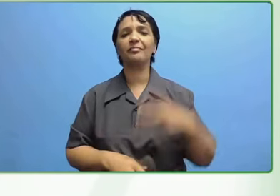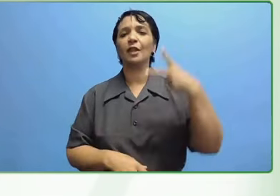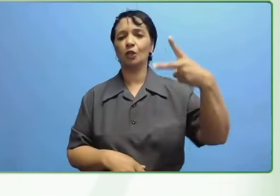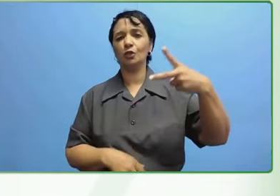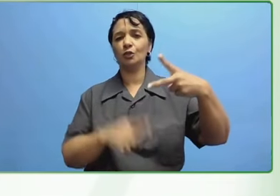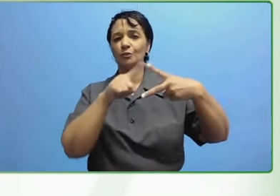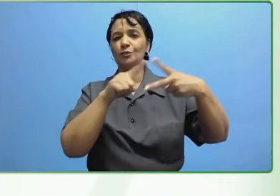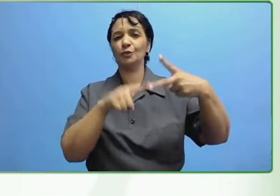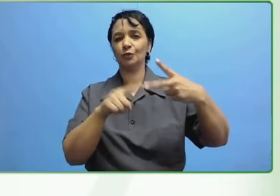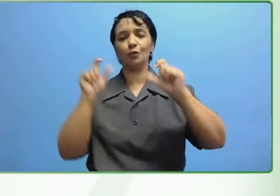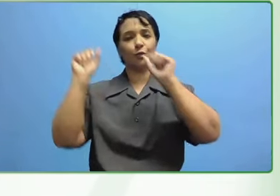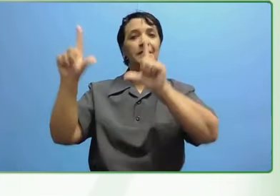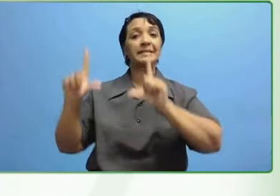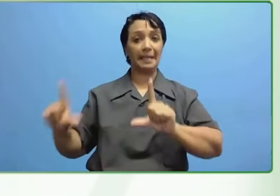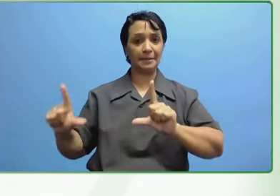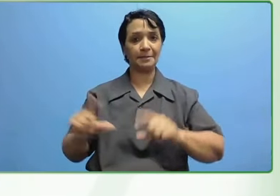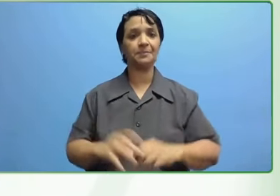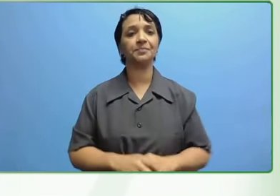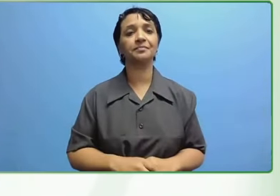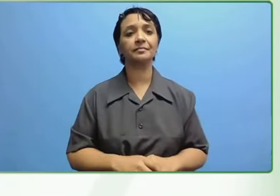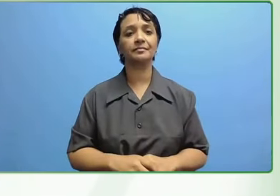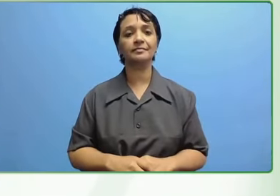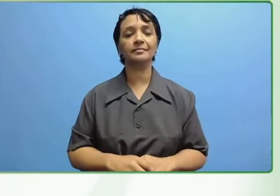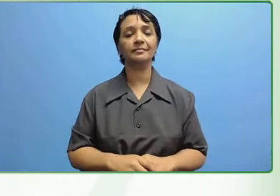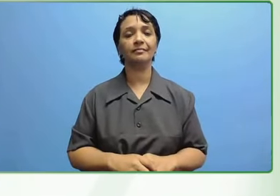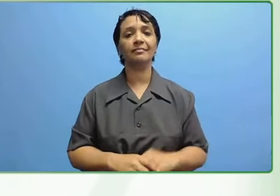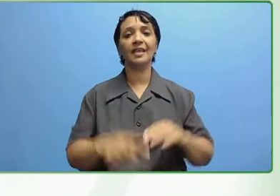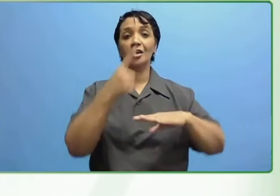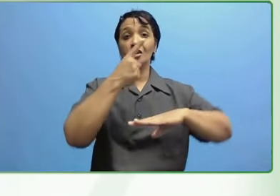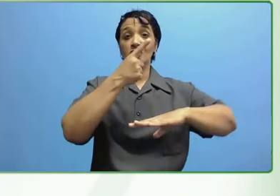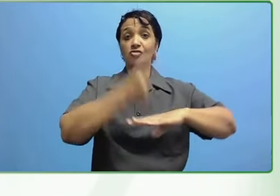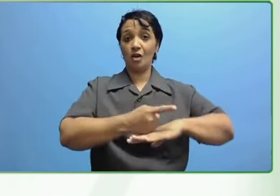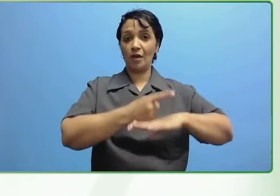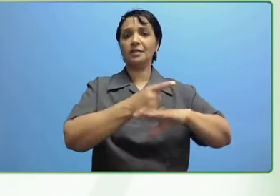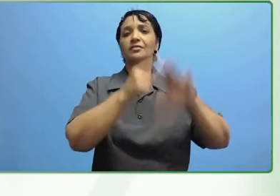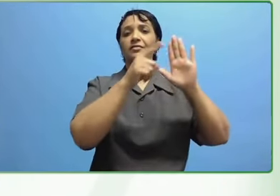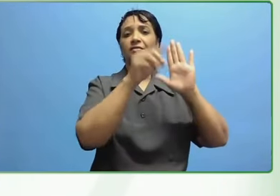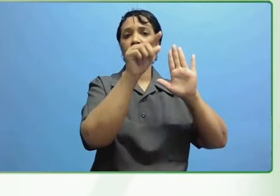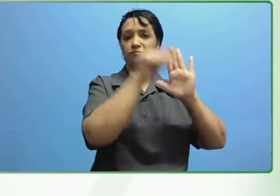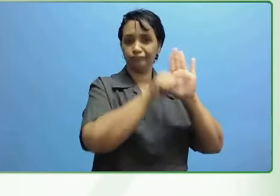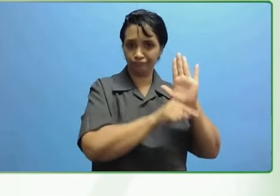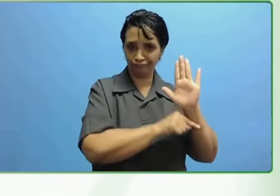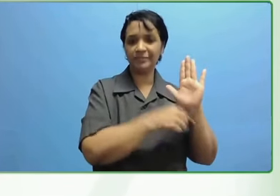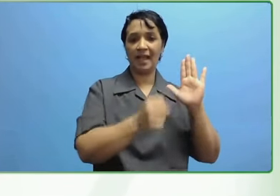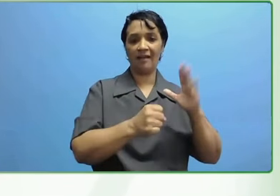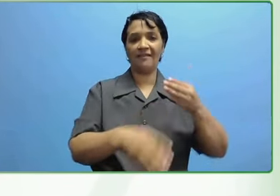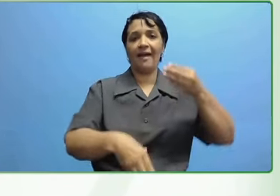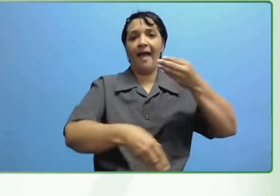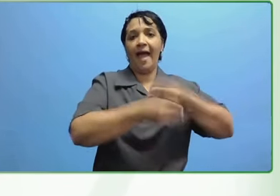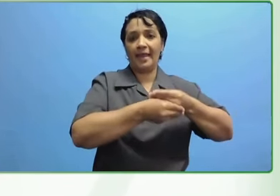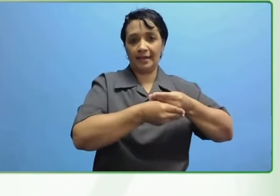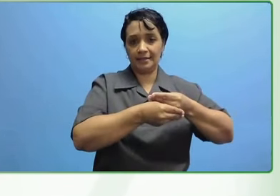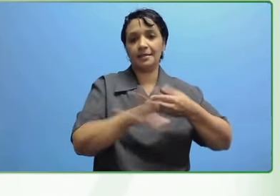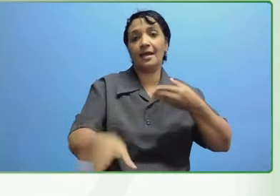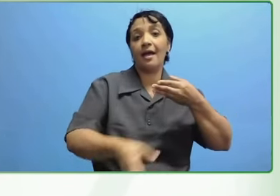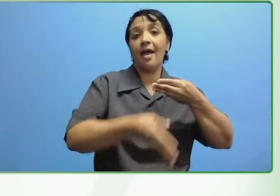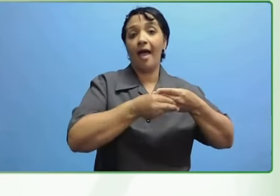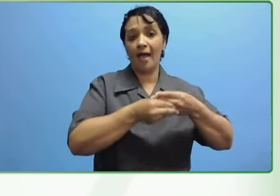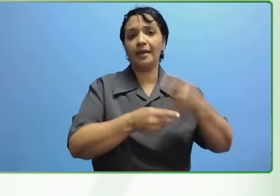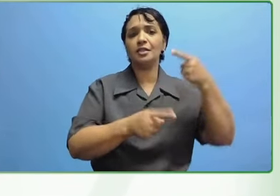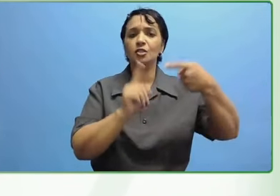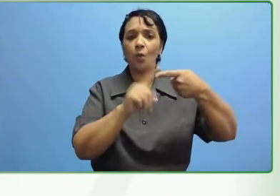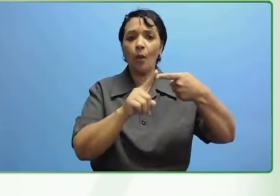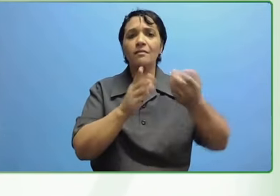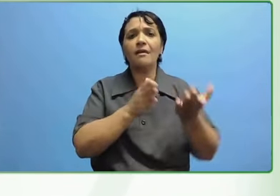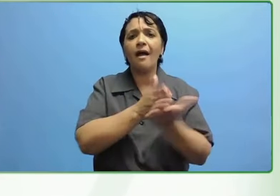two slides more. The directive contains several annexes. In the first one, we have the accessibility requirements. By the way, we work